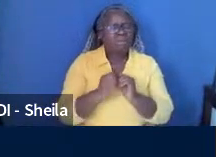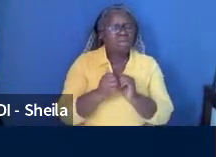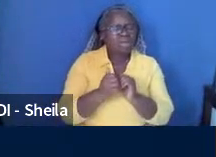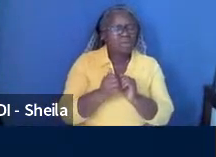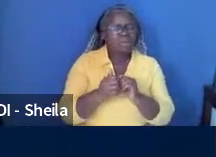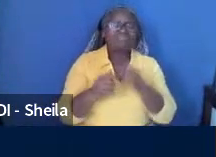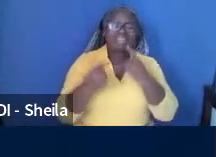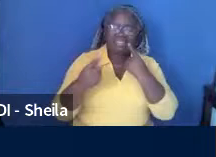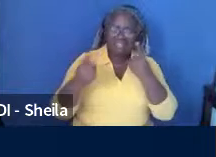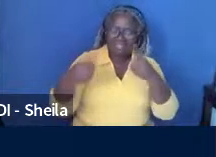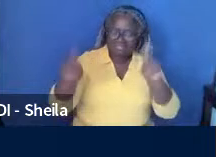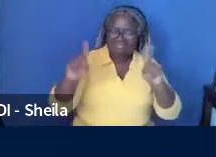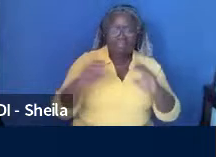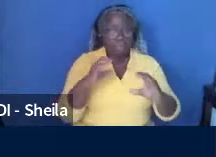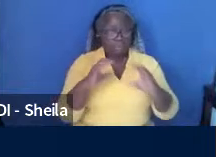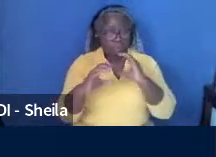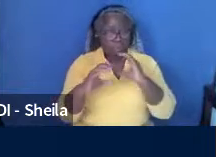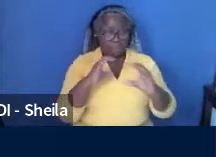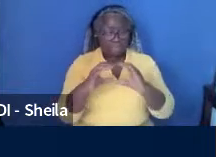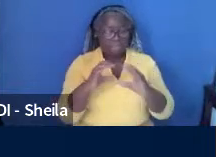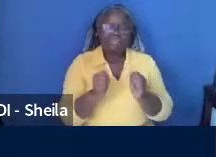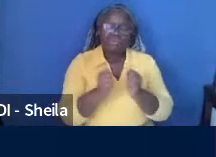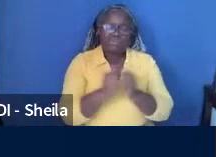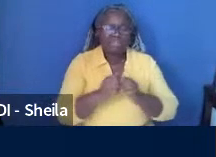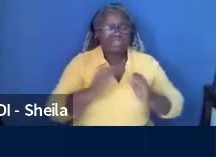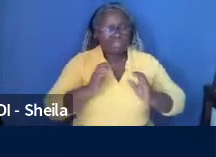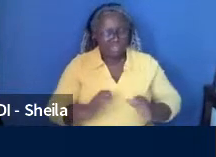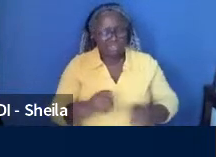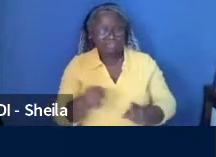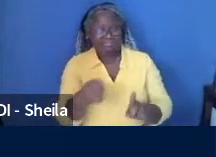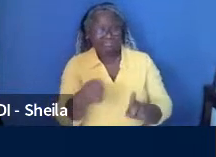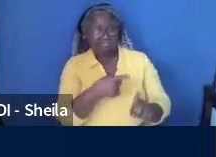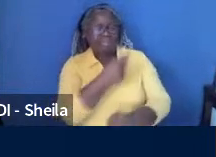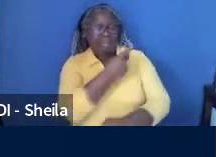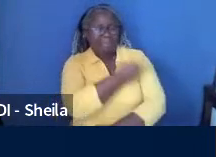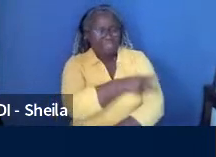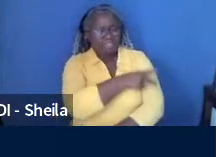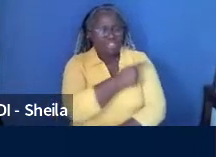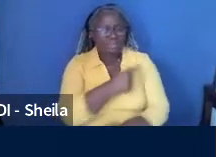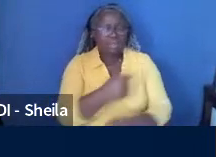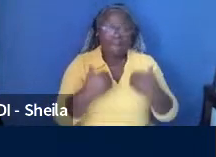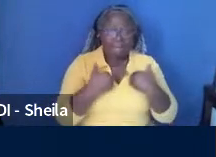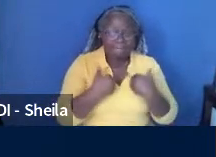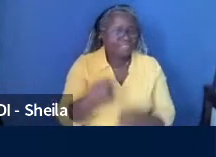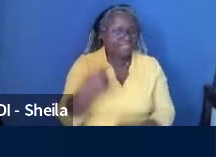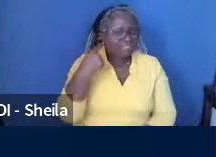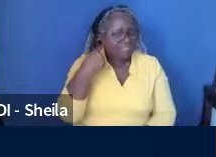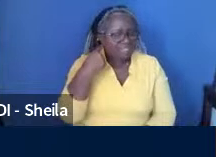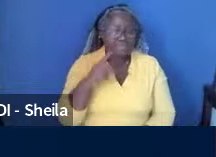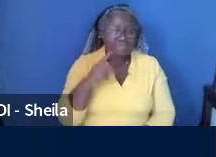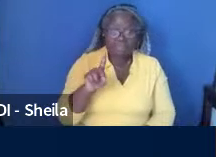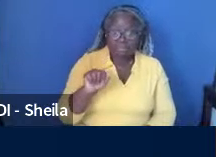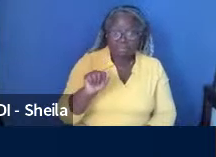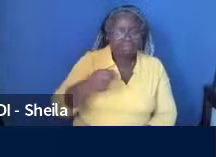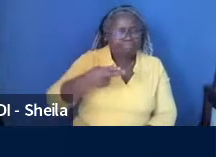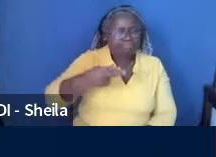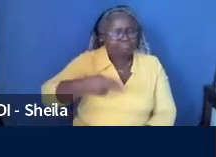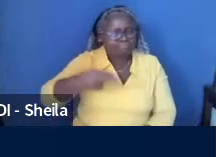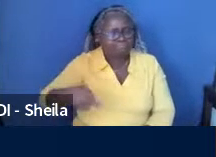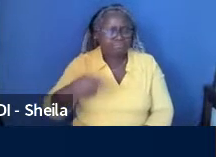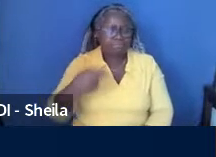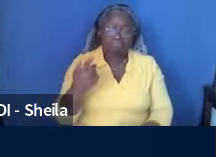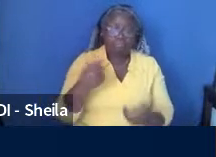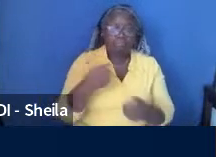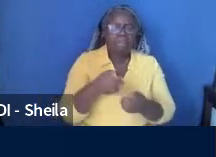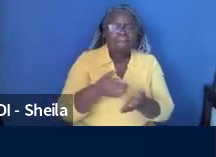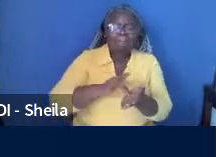customers who have hearing disabilities in hospital settings. And finally, the Access Board has many technical assistance guides